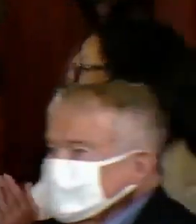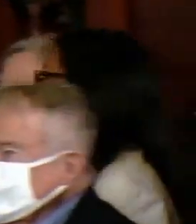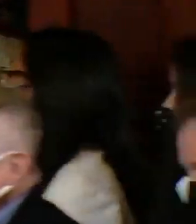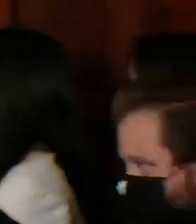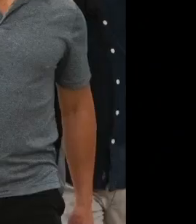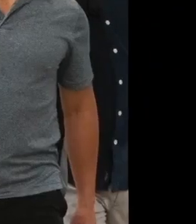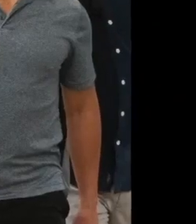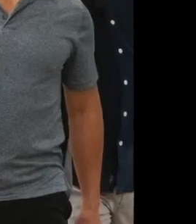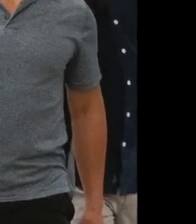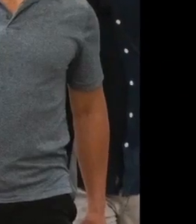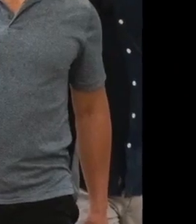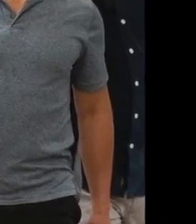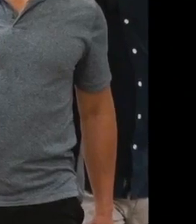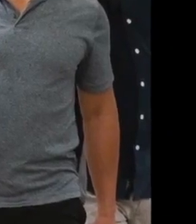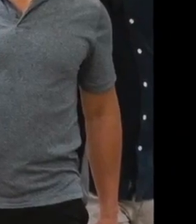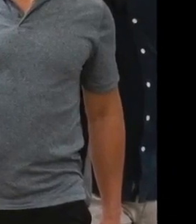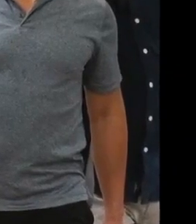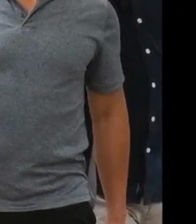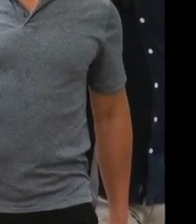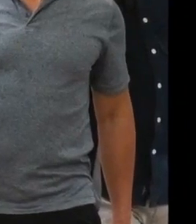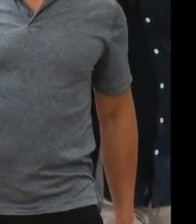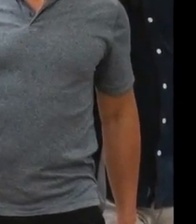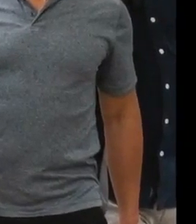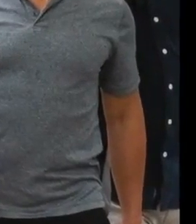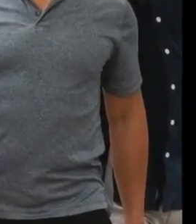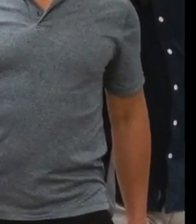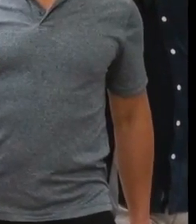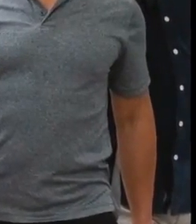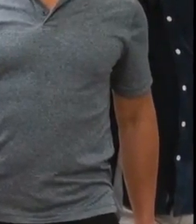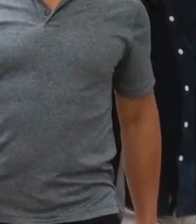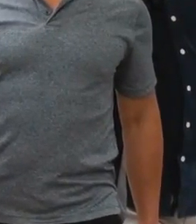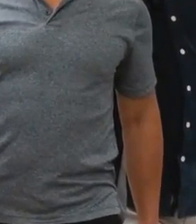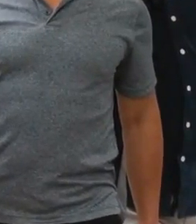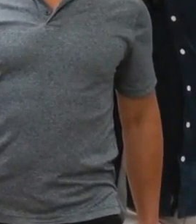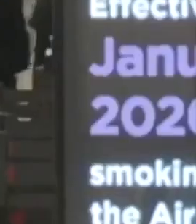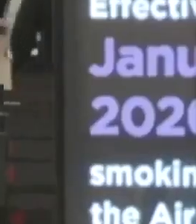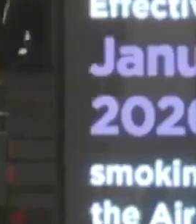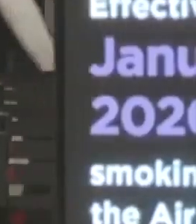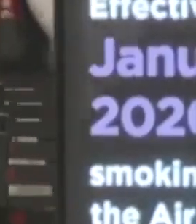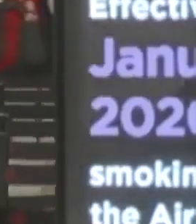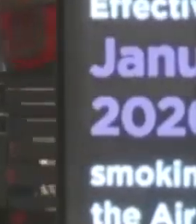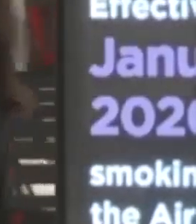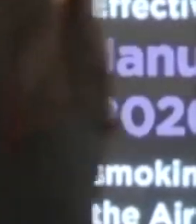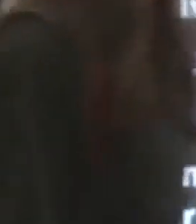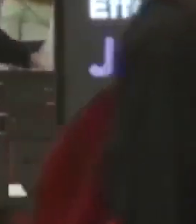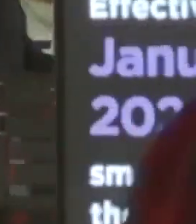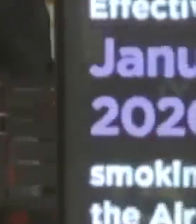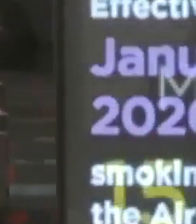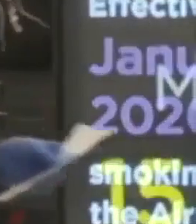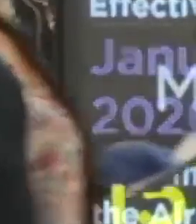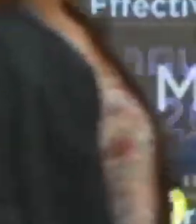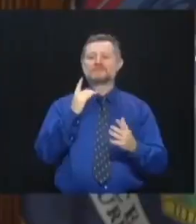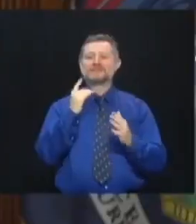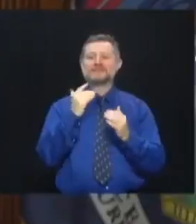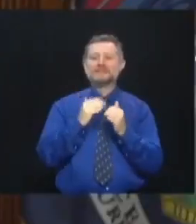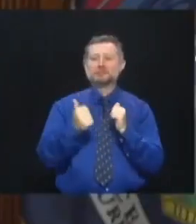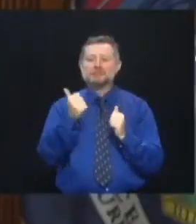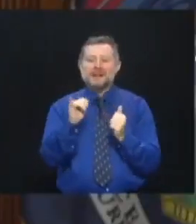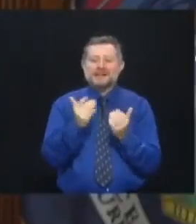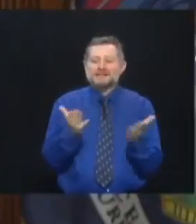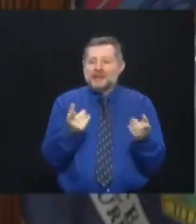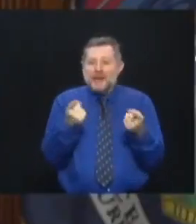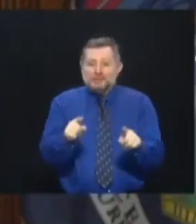later said she plans to work with leaders across the state to emerge from this COVID-19 pandemic as the Delta variant spreads. I